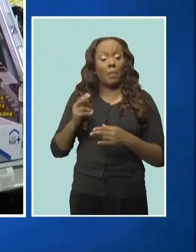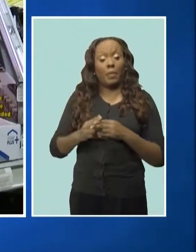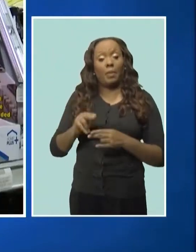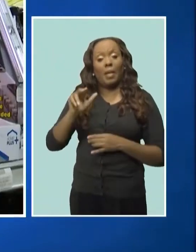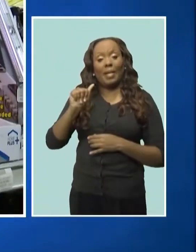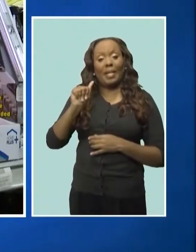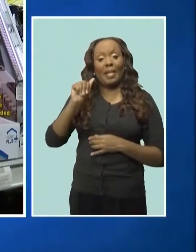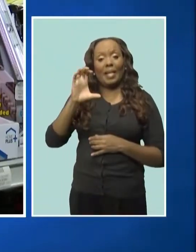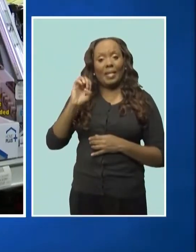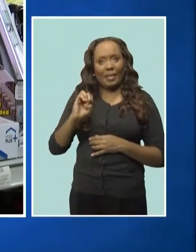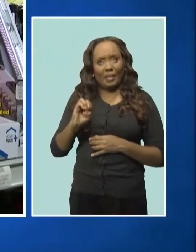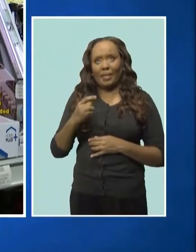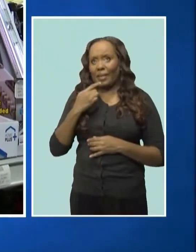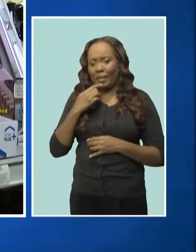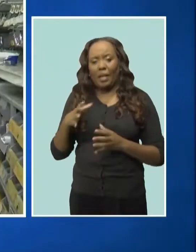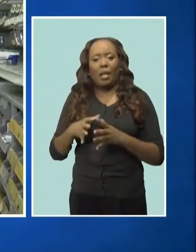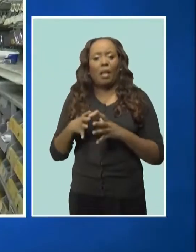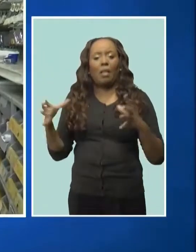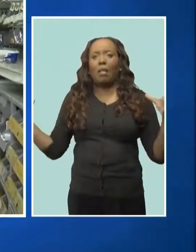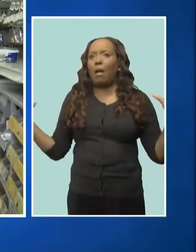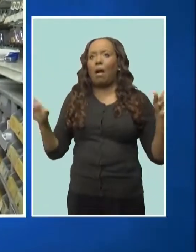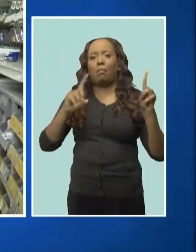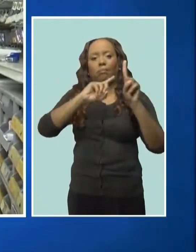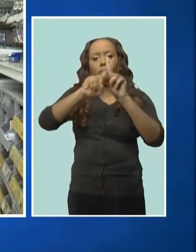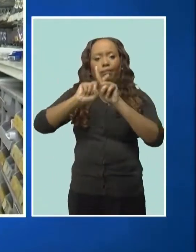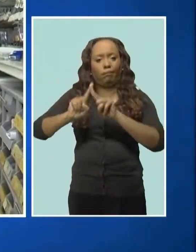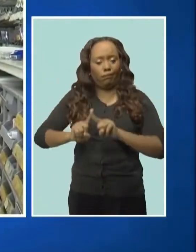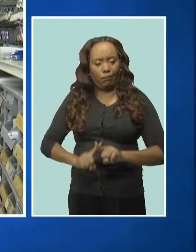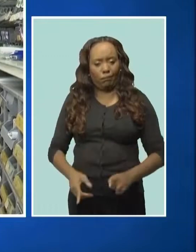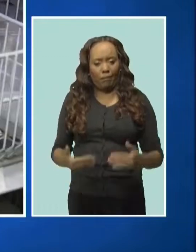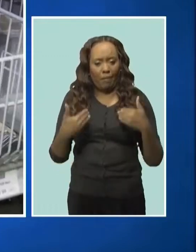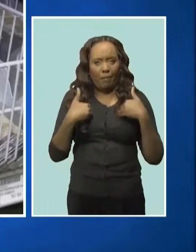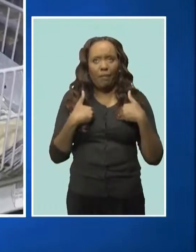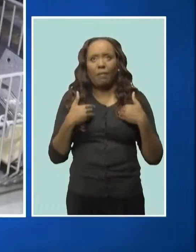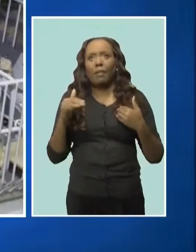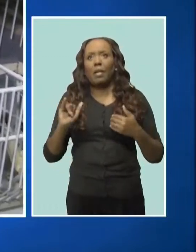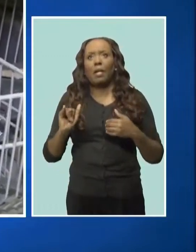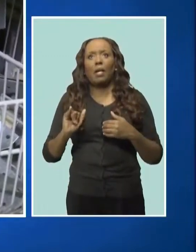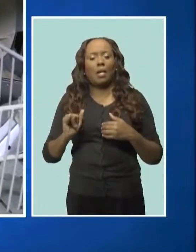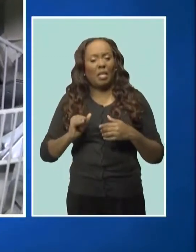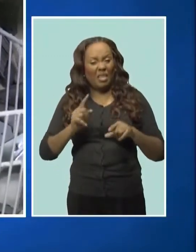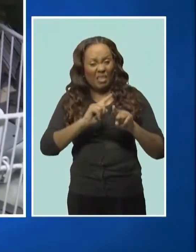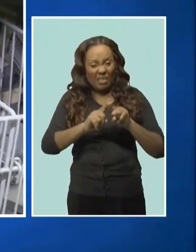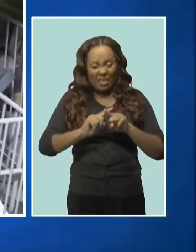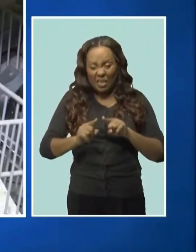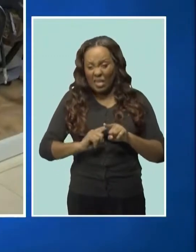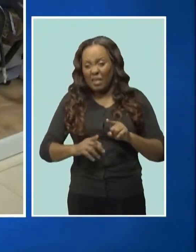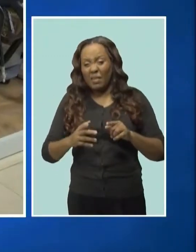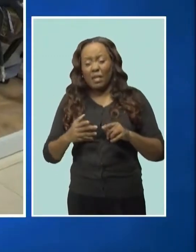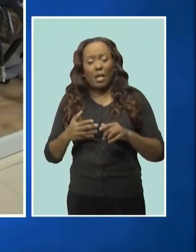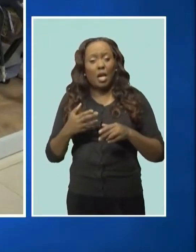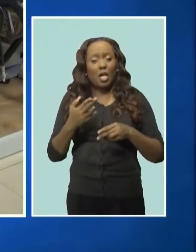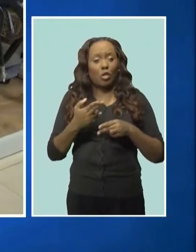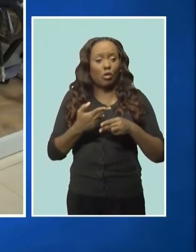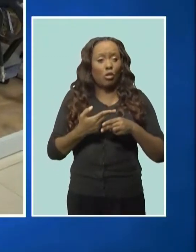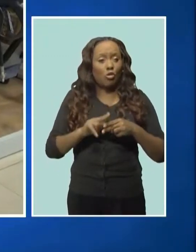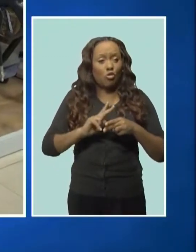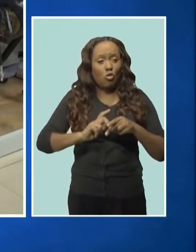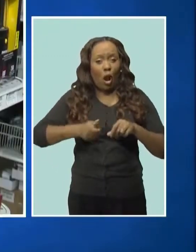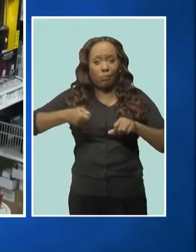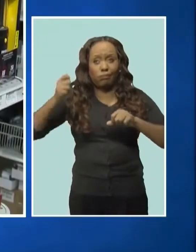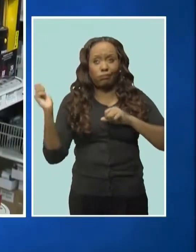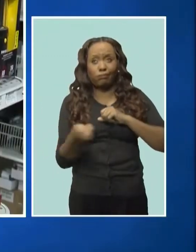Cummins says they too have all items on hand, including machetes, hurricane straps,